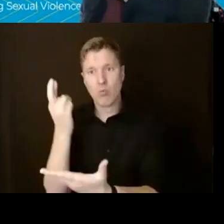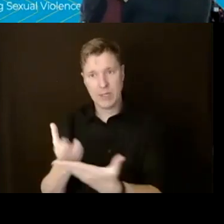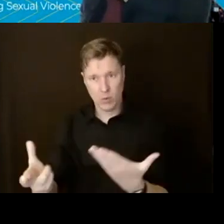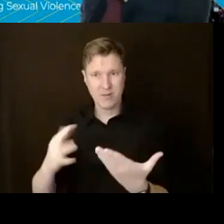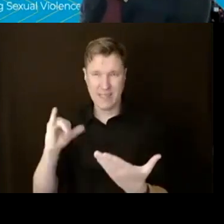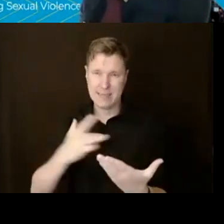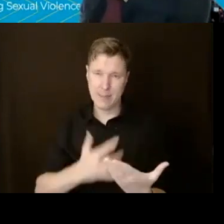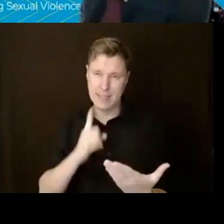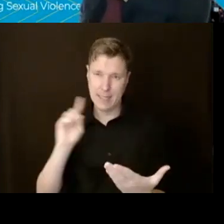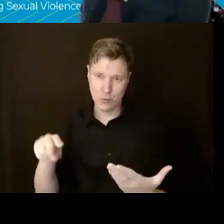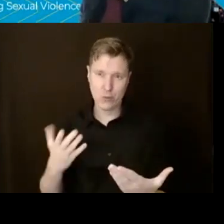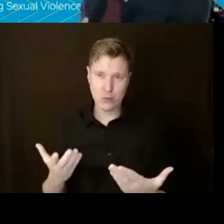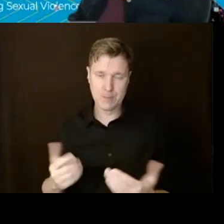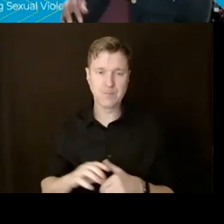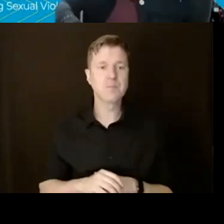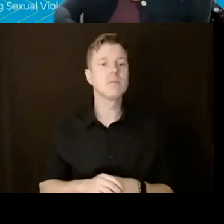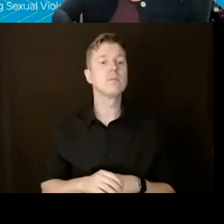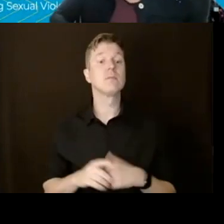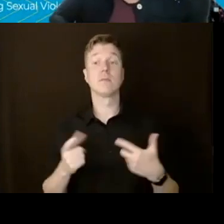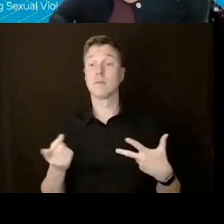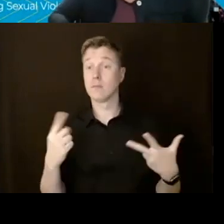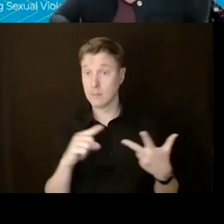answer. And then